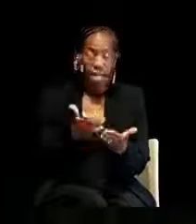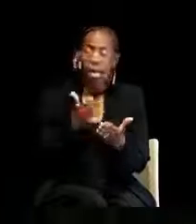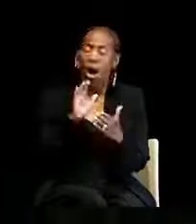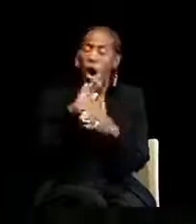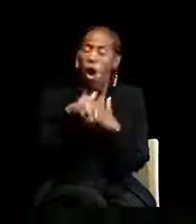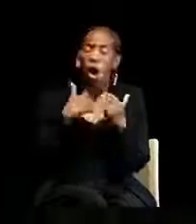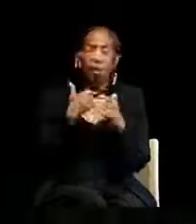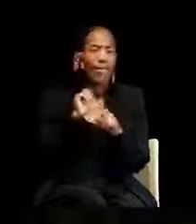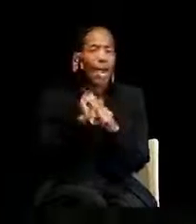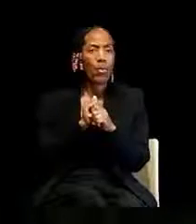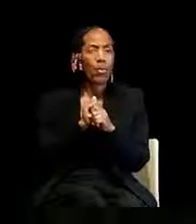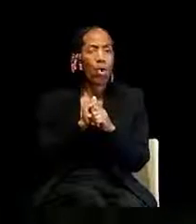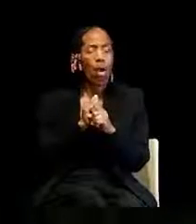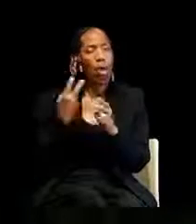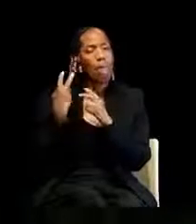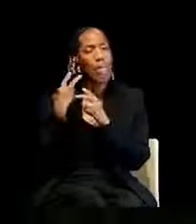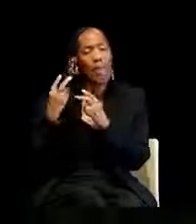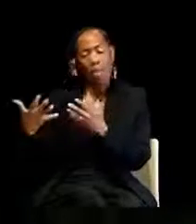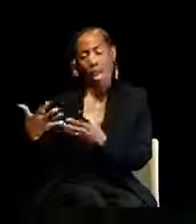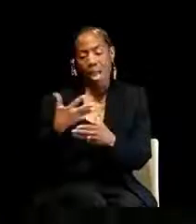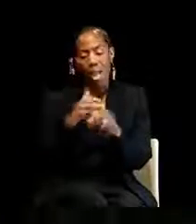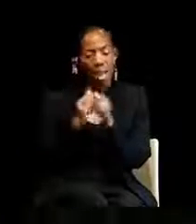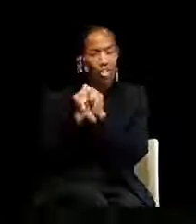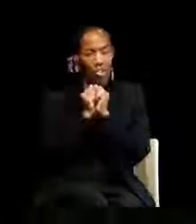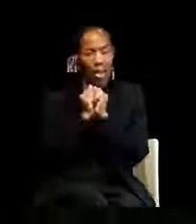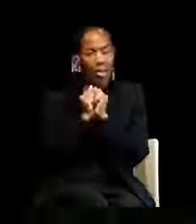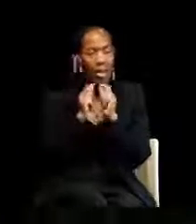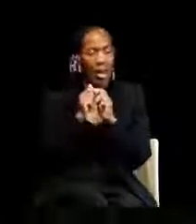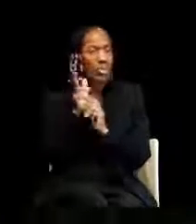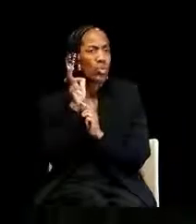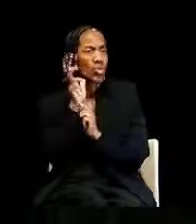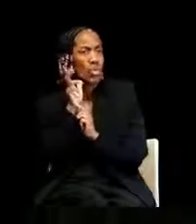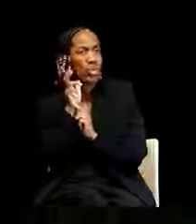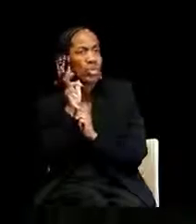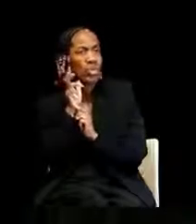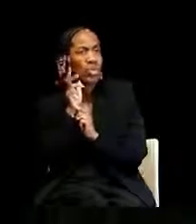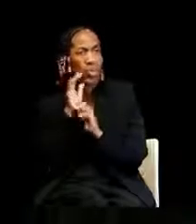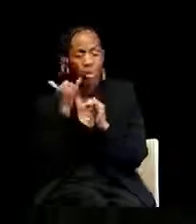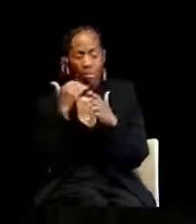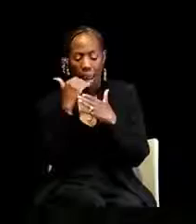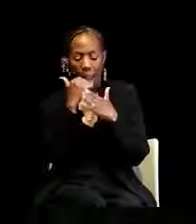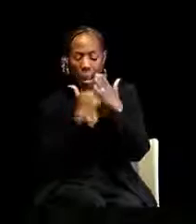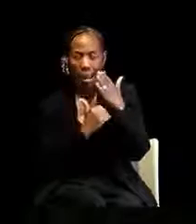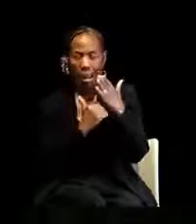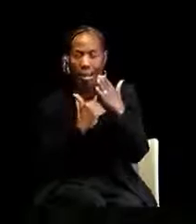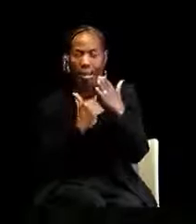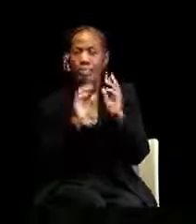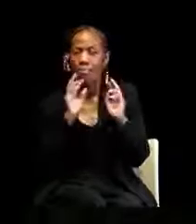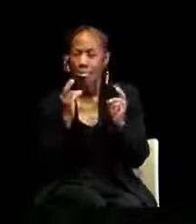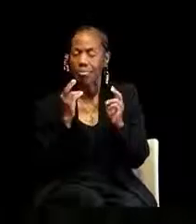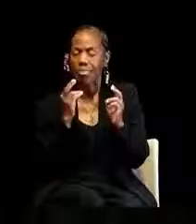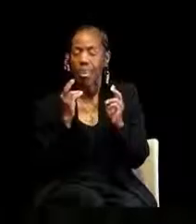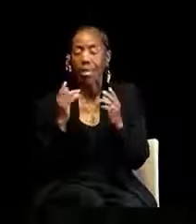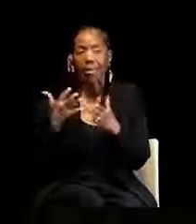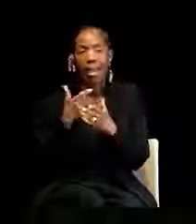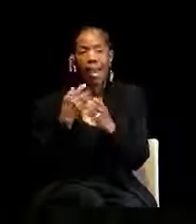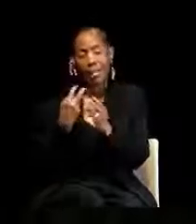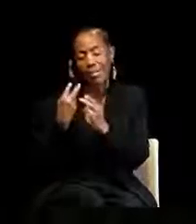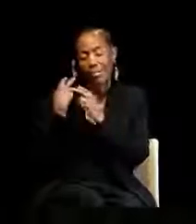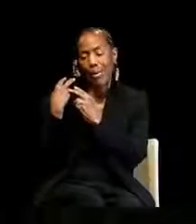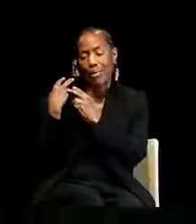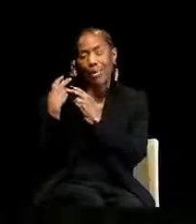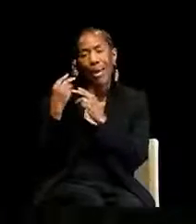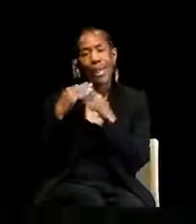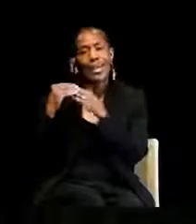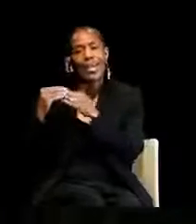of collective memory. Because as you listen to the playlist, it's literally a collective memory that takes me back to